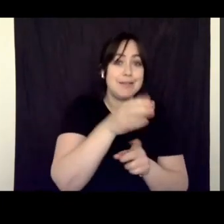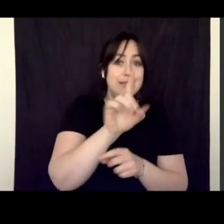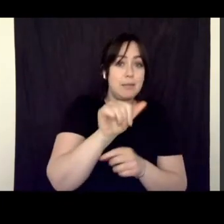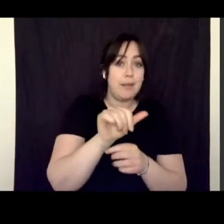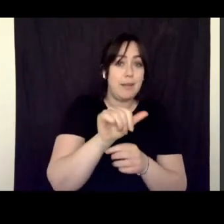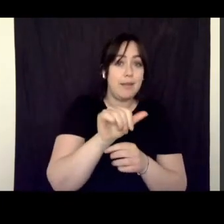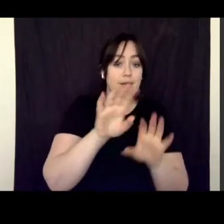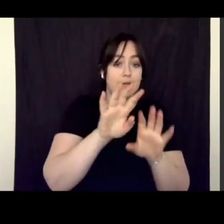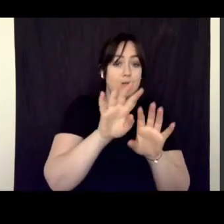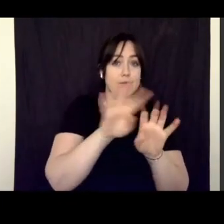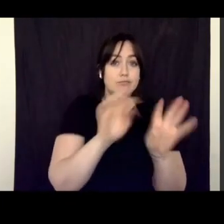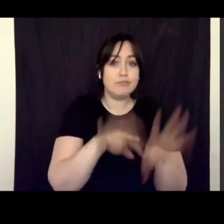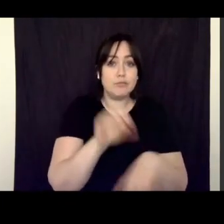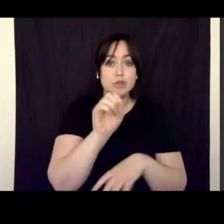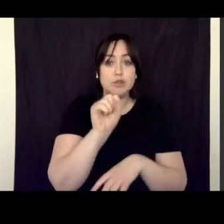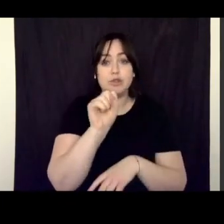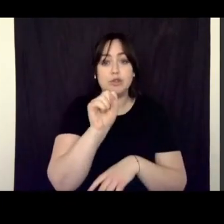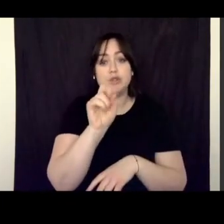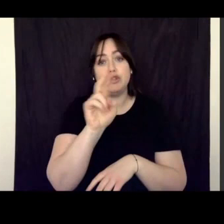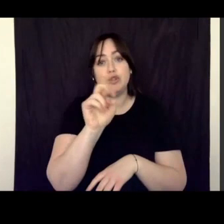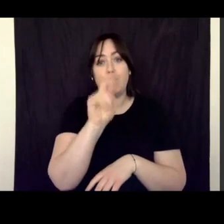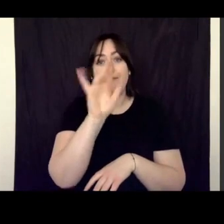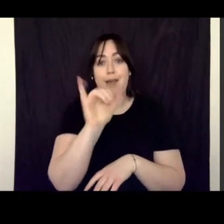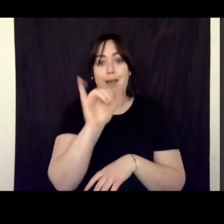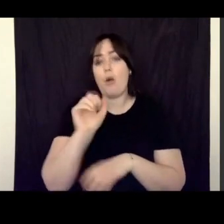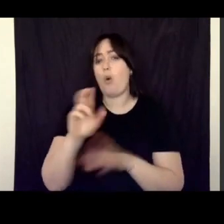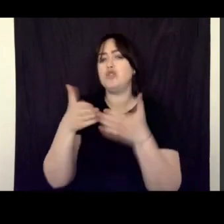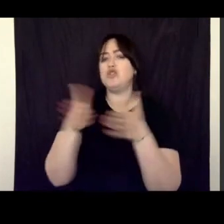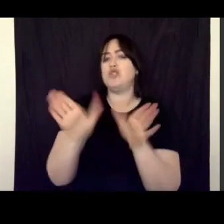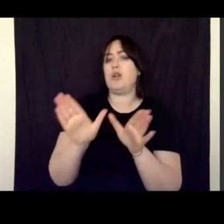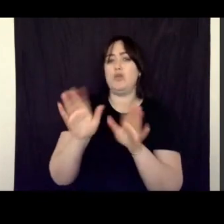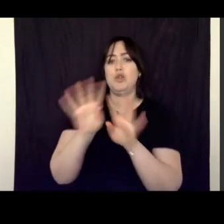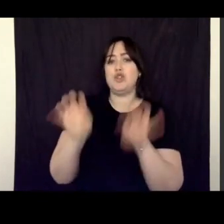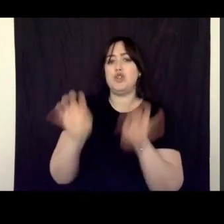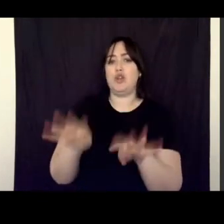general surveys that could collect data from